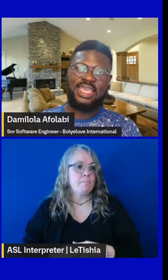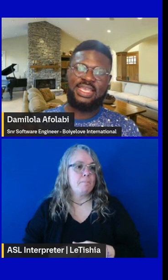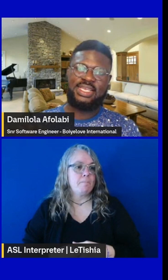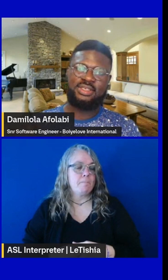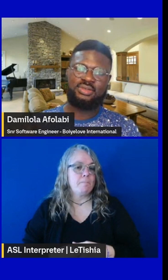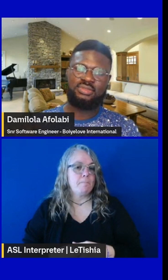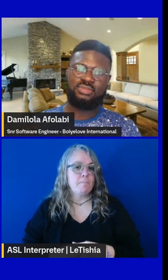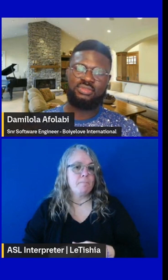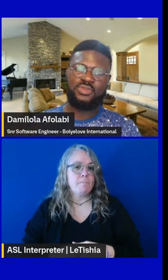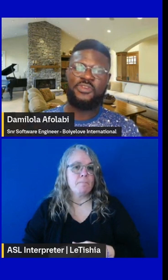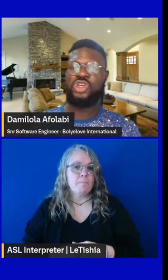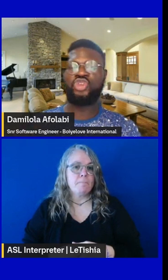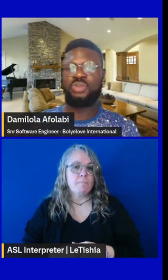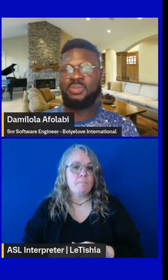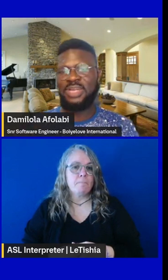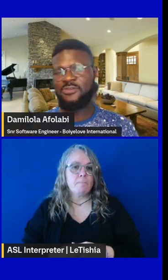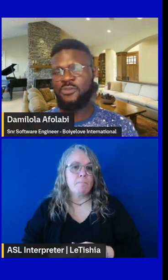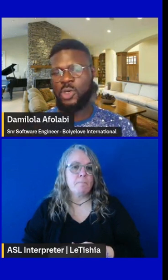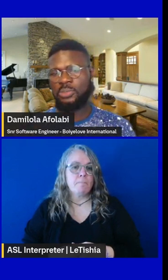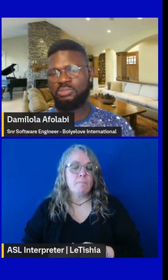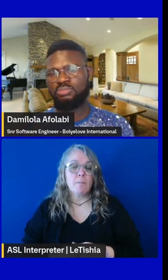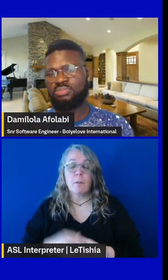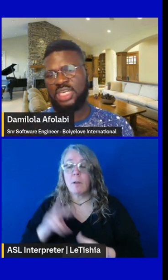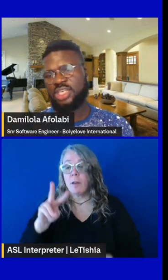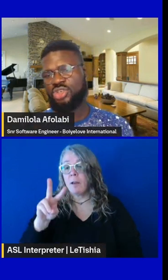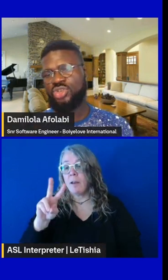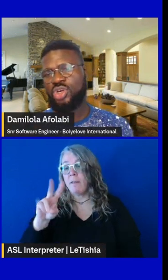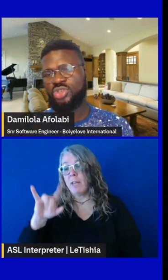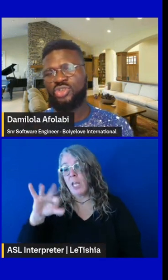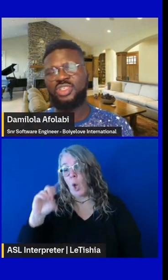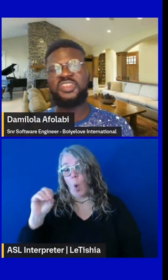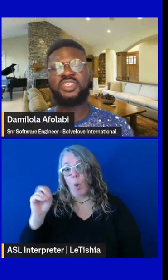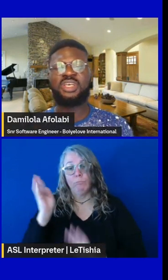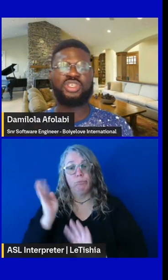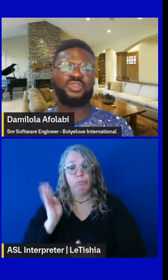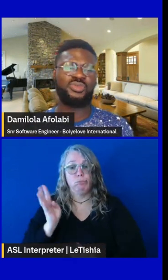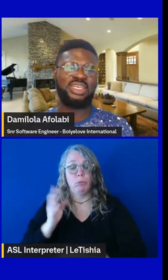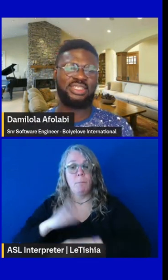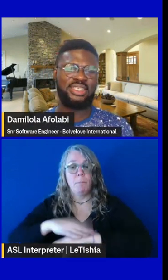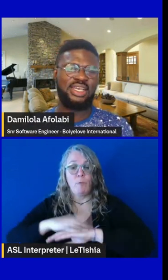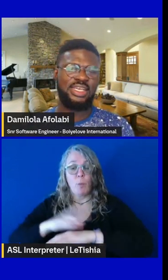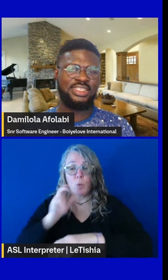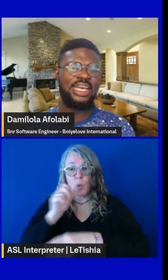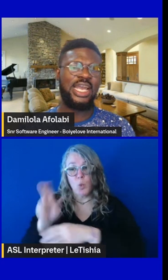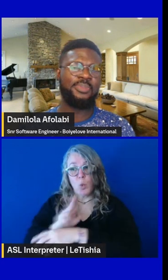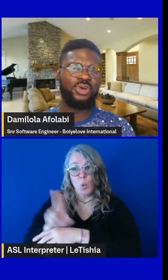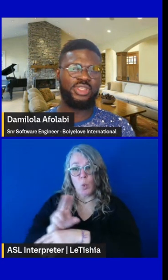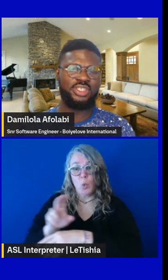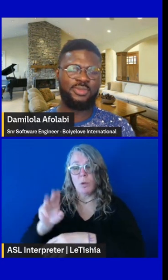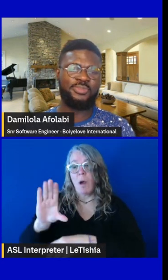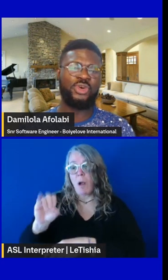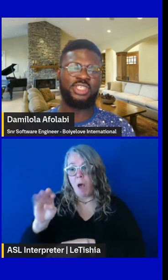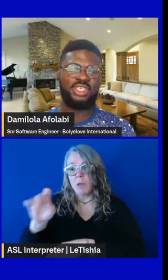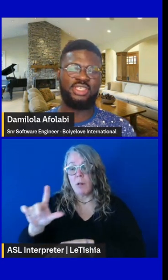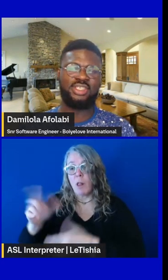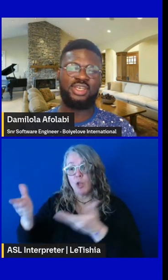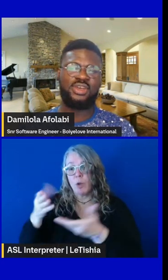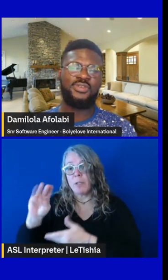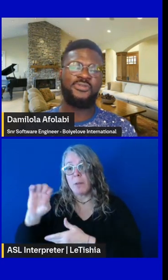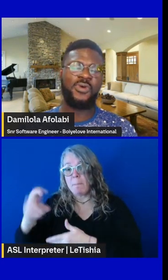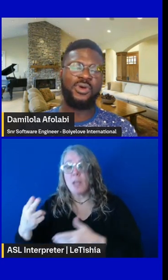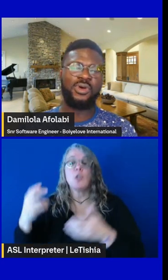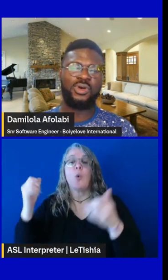So a video streaming platform, they could use Consul service mesh with sidecar